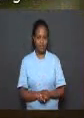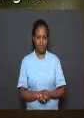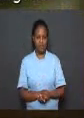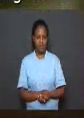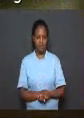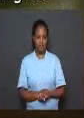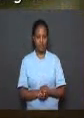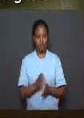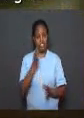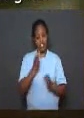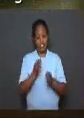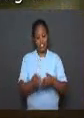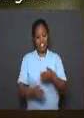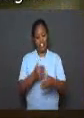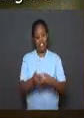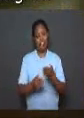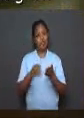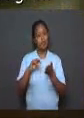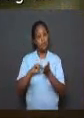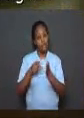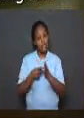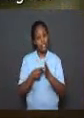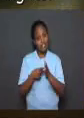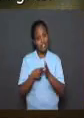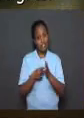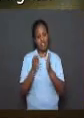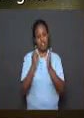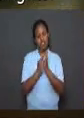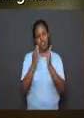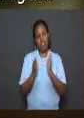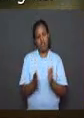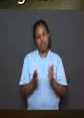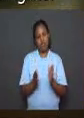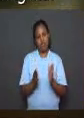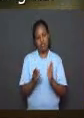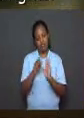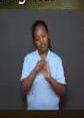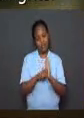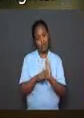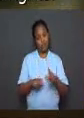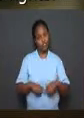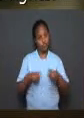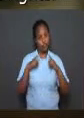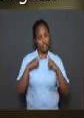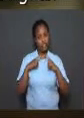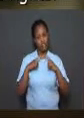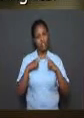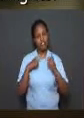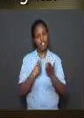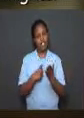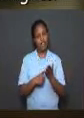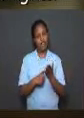Due process of law means that legal proceedings are conducted according